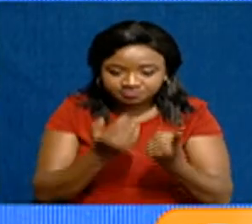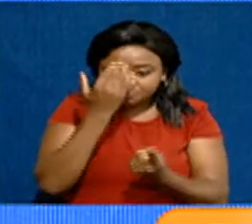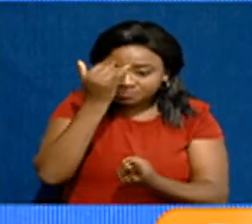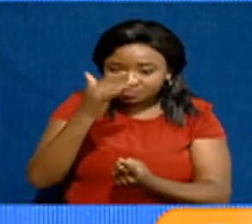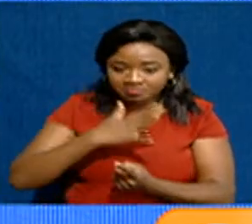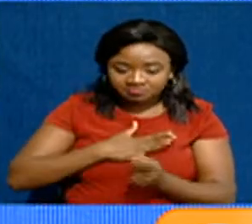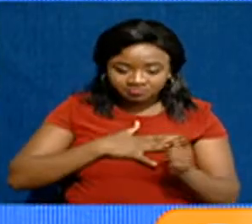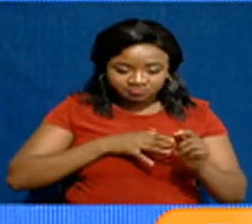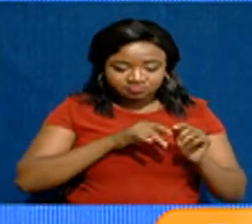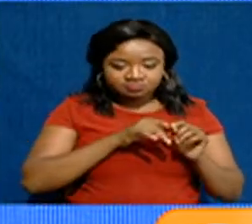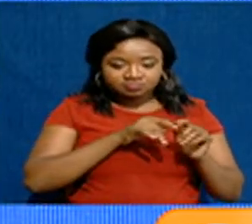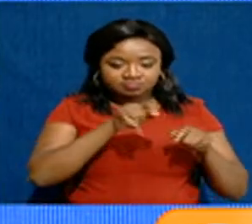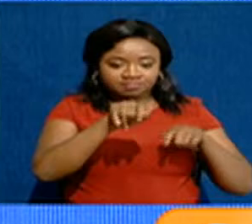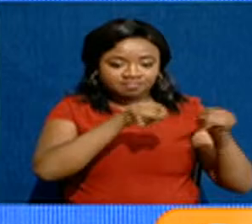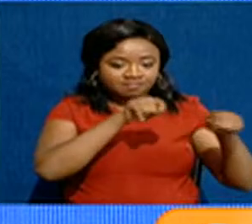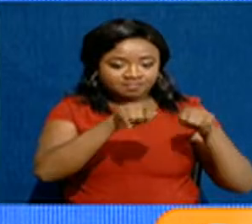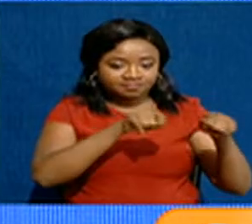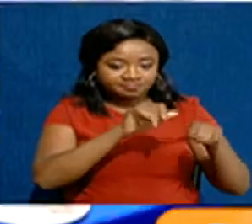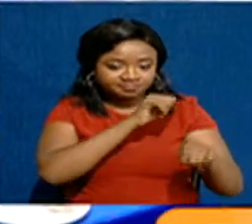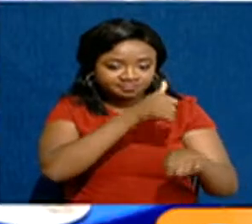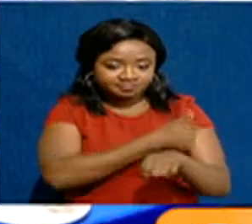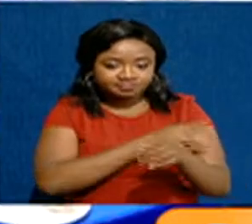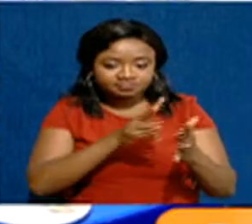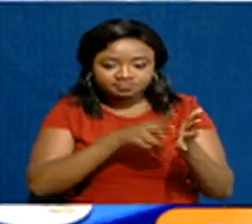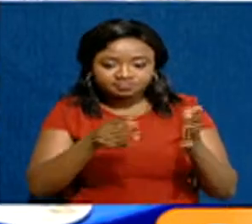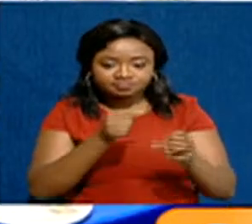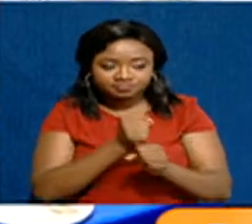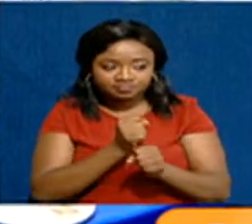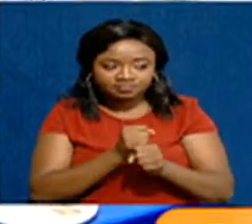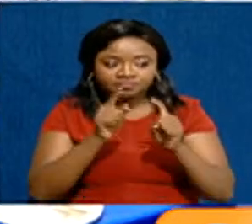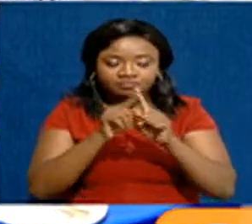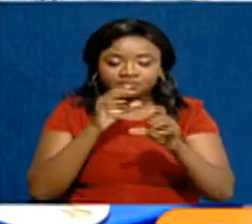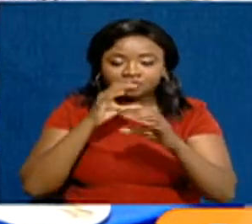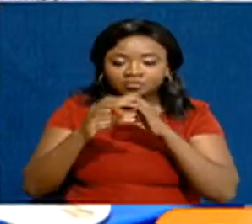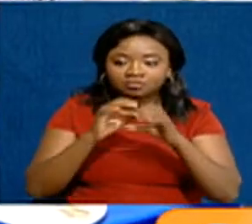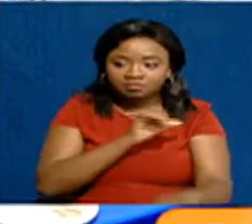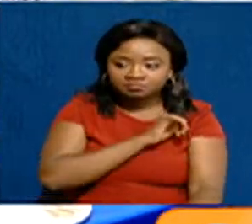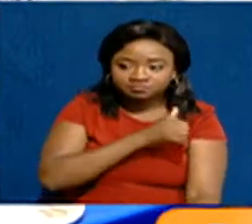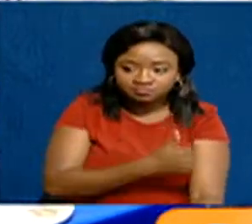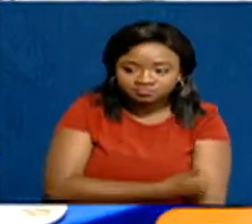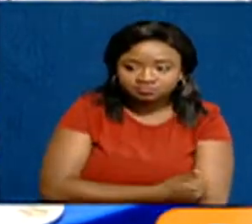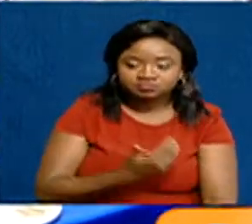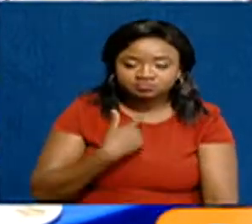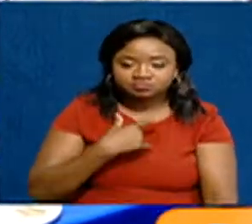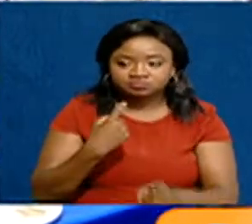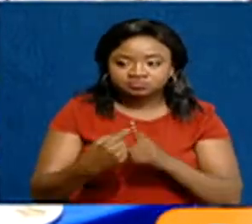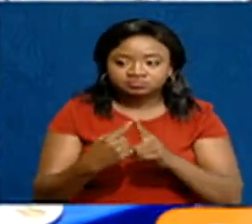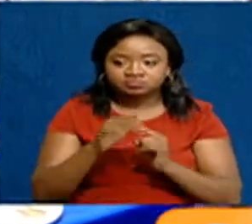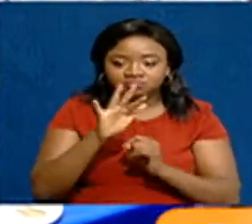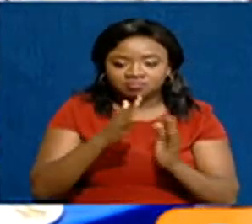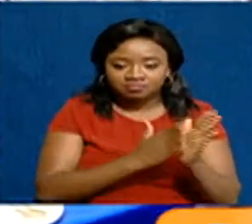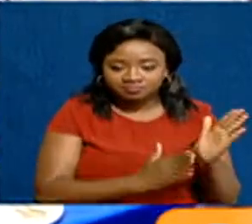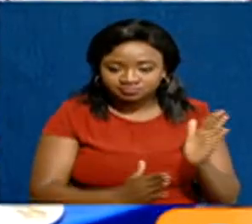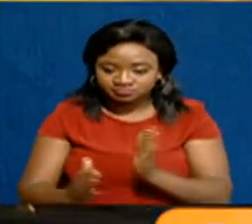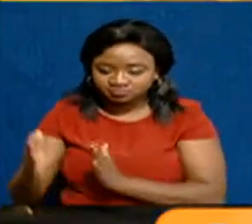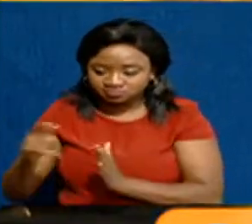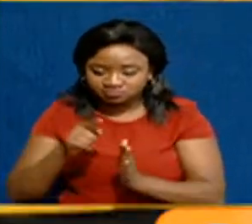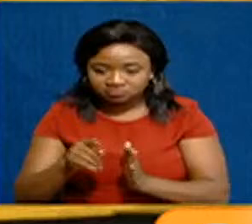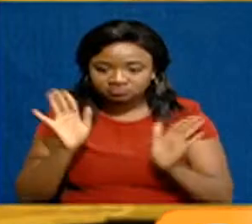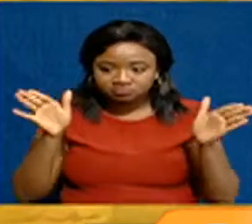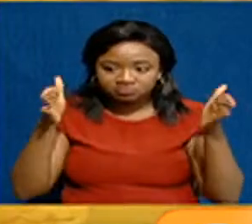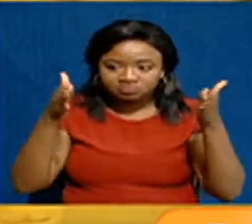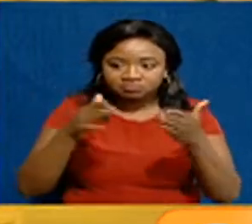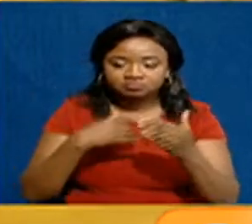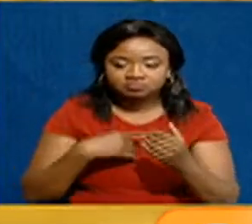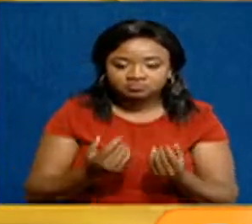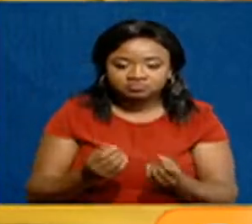regulatory authorities have failed to perform. The Communications Authority, through this 5-year plan, is committing to increase the coverage and